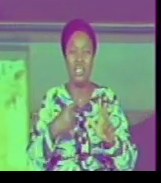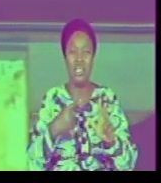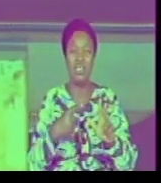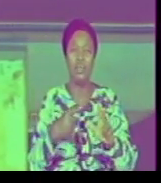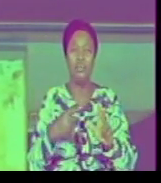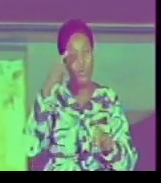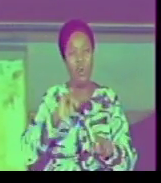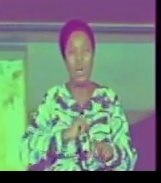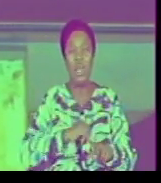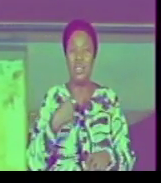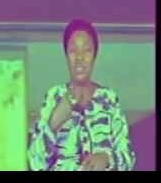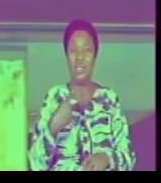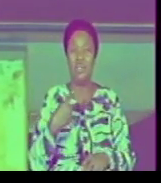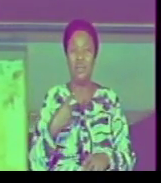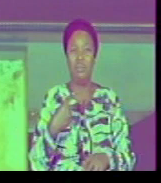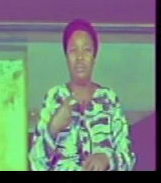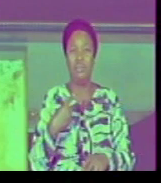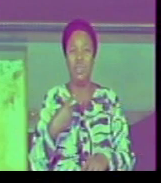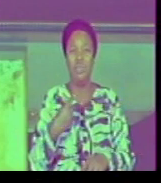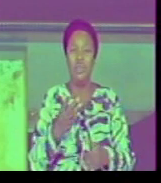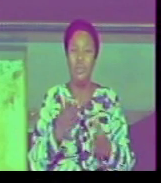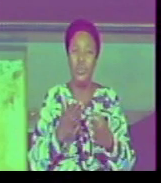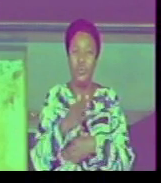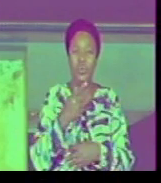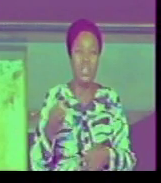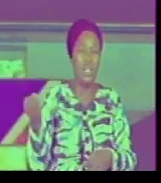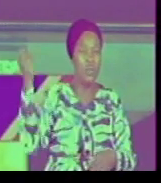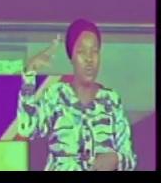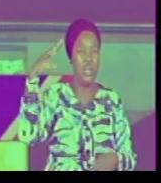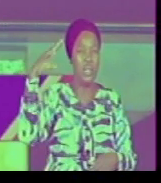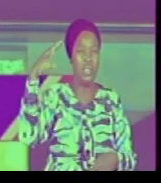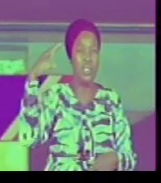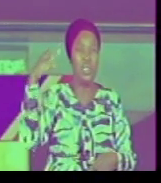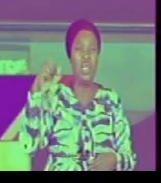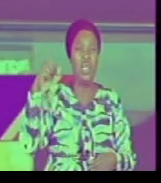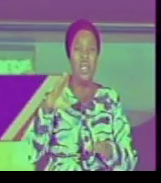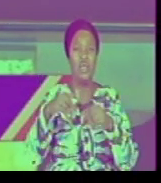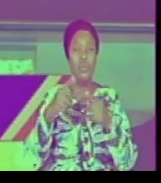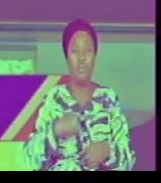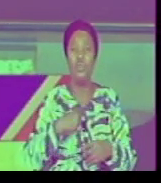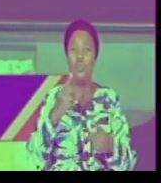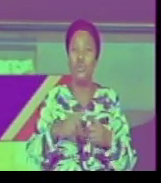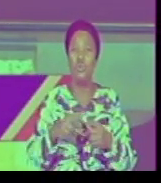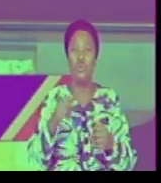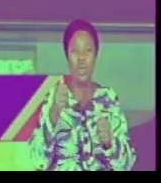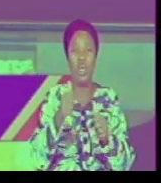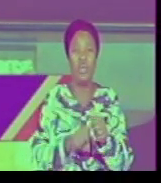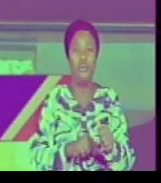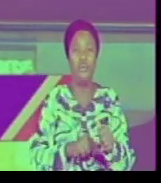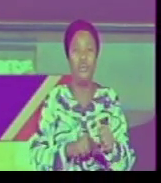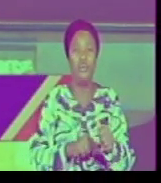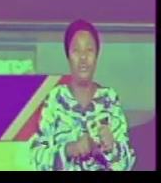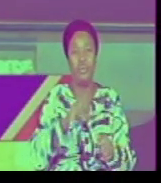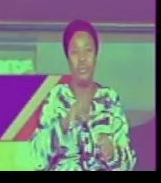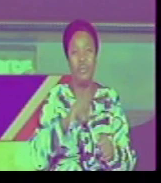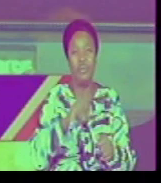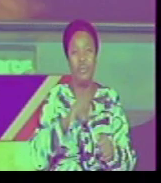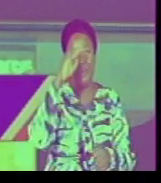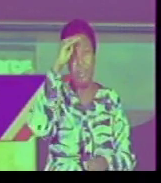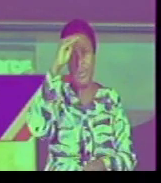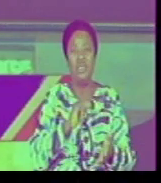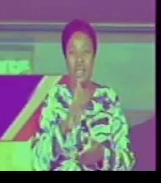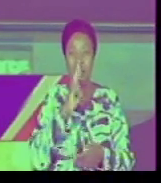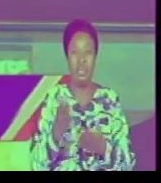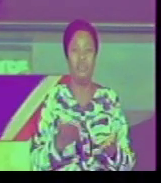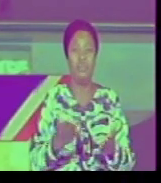I say, through the grace given unto me to every man that's among you. Look at that.